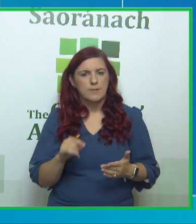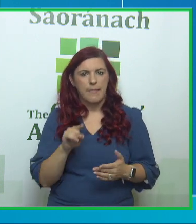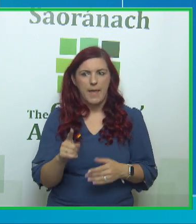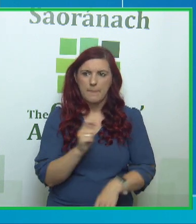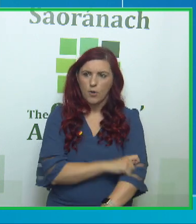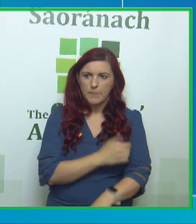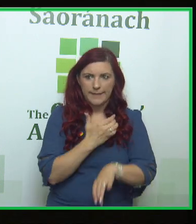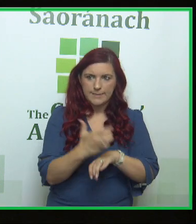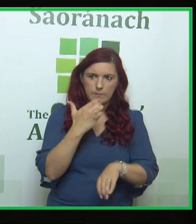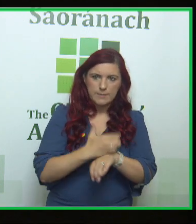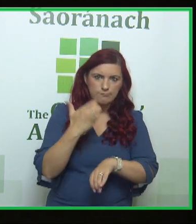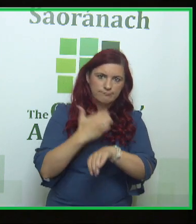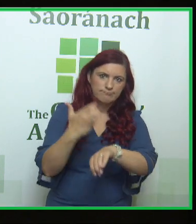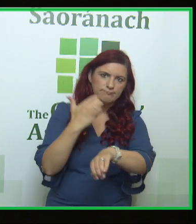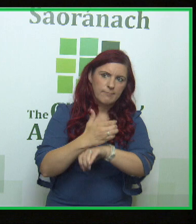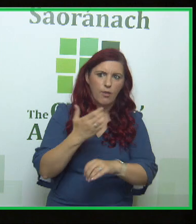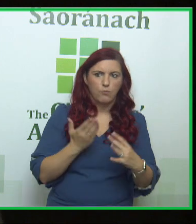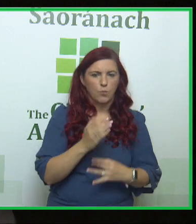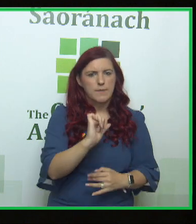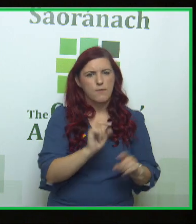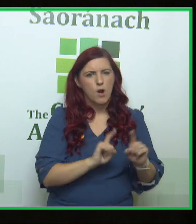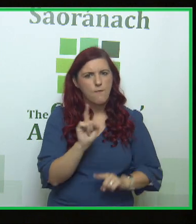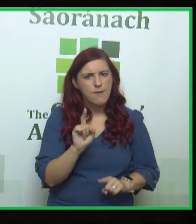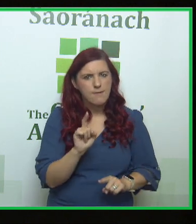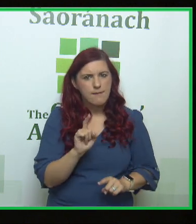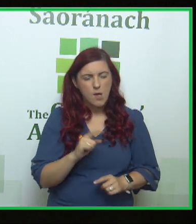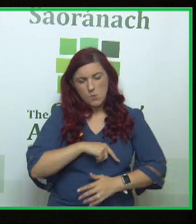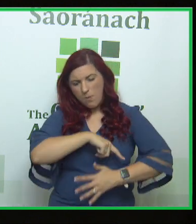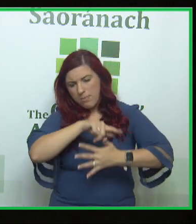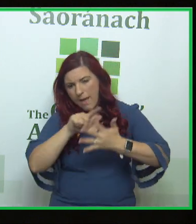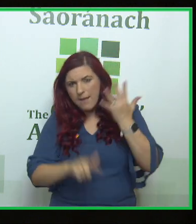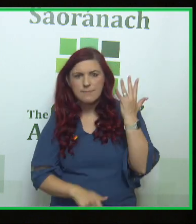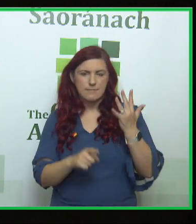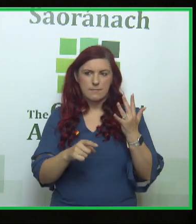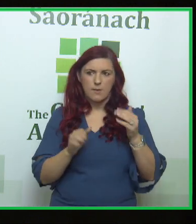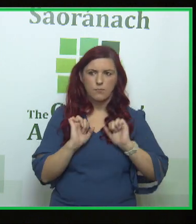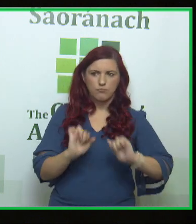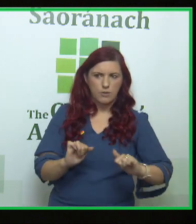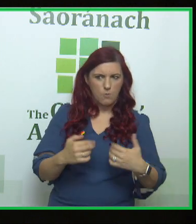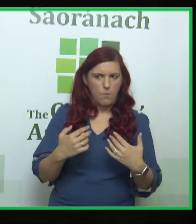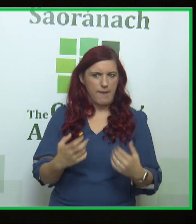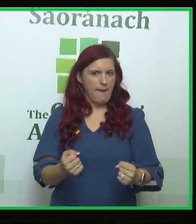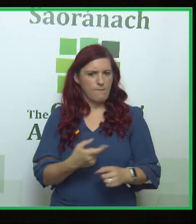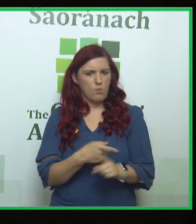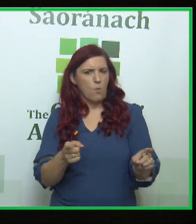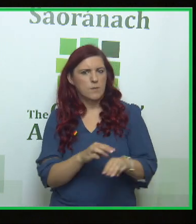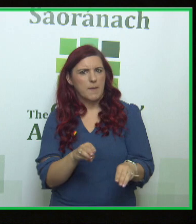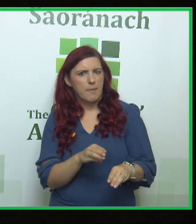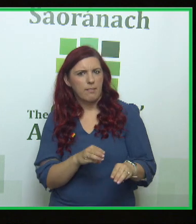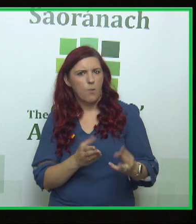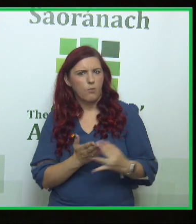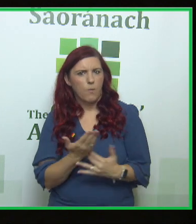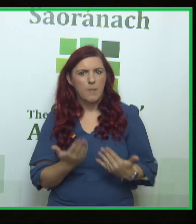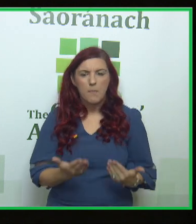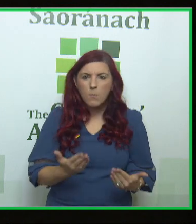on and follows them through their recovery. So that's the kind of pressure we have our workforce under at the moment. You've got them